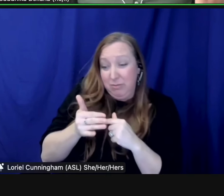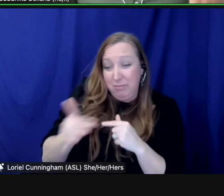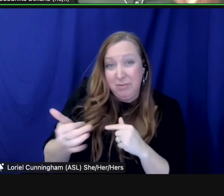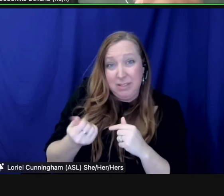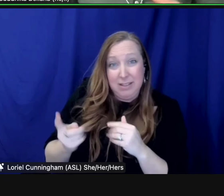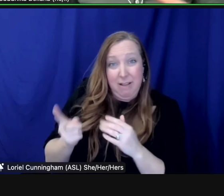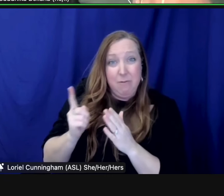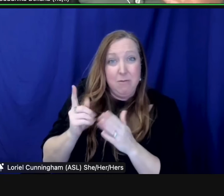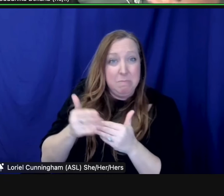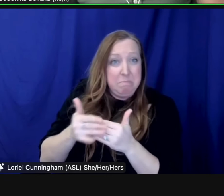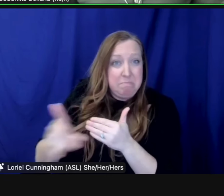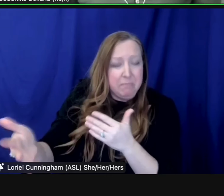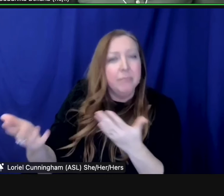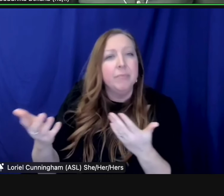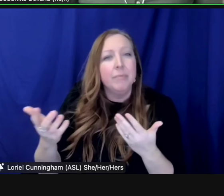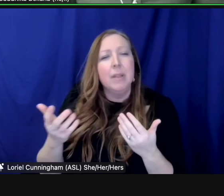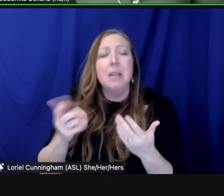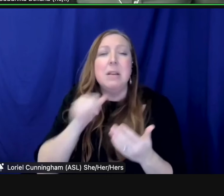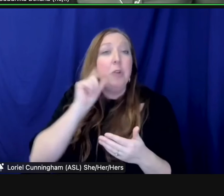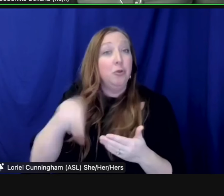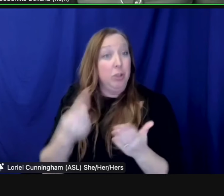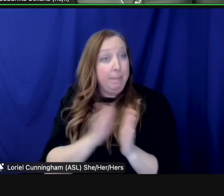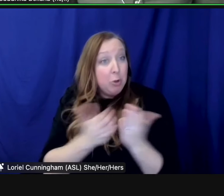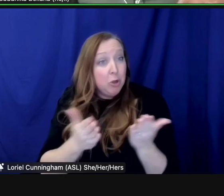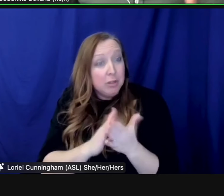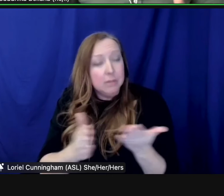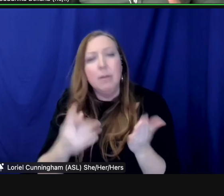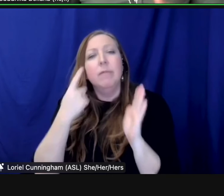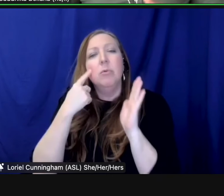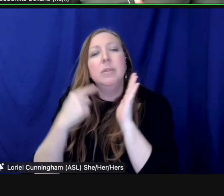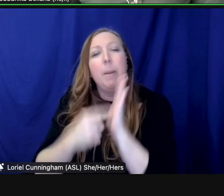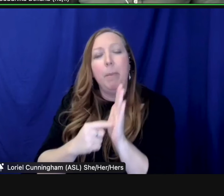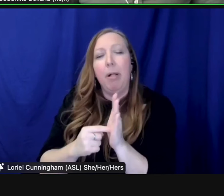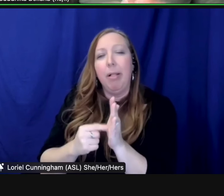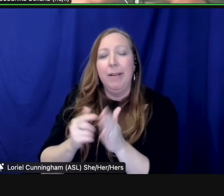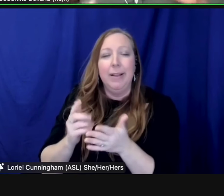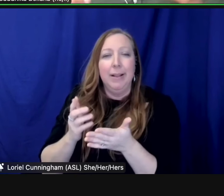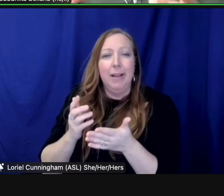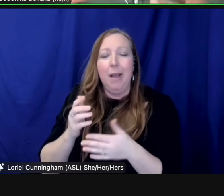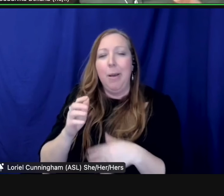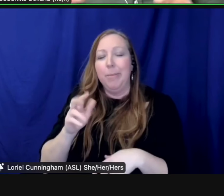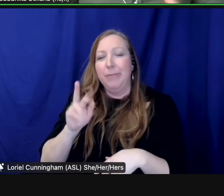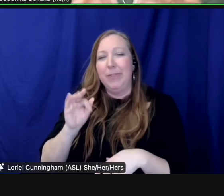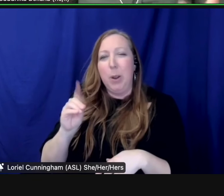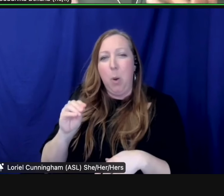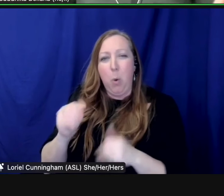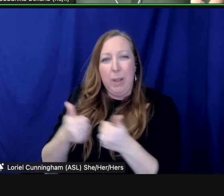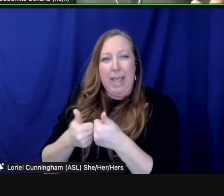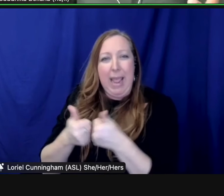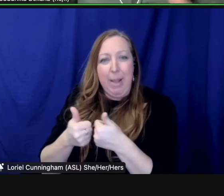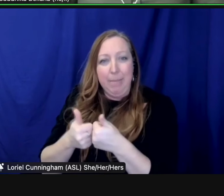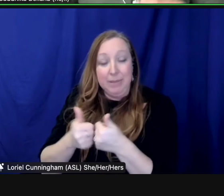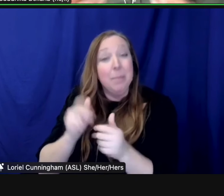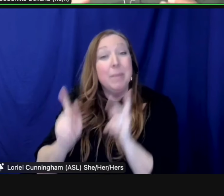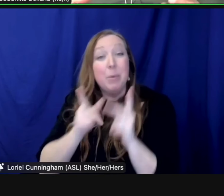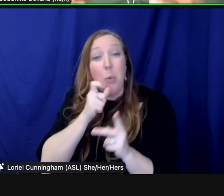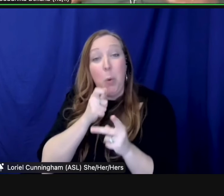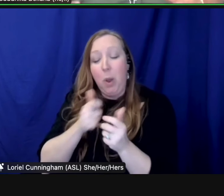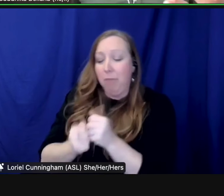outside of books. For example, if you look at role-playing video games, this is a paper focusing on people who play World of Warcraft,